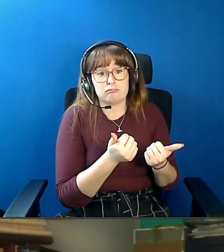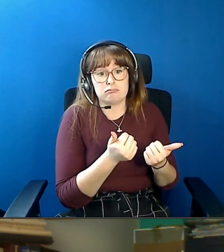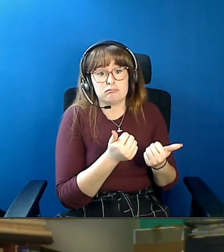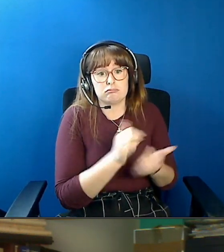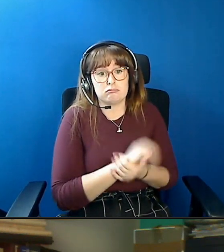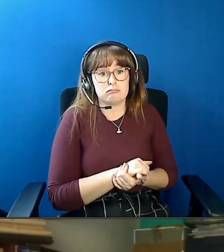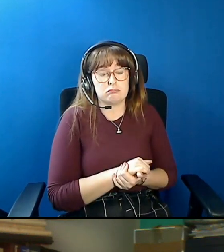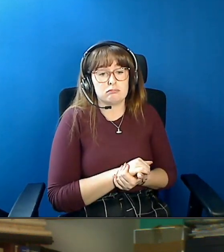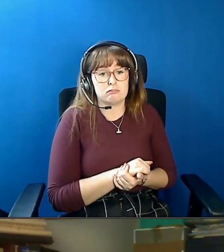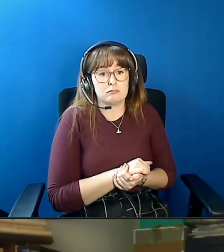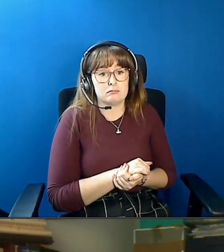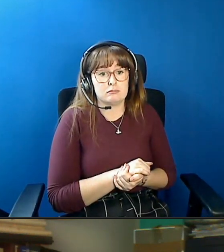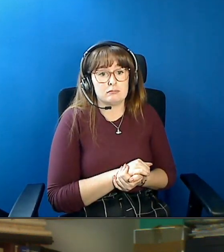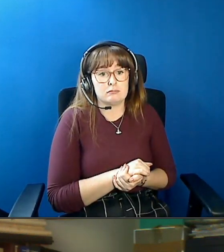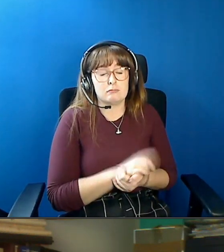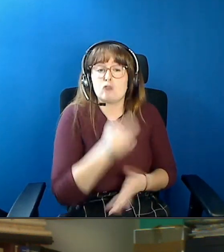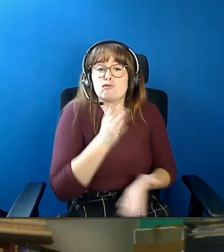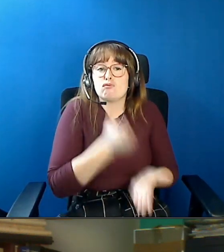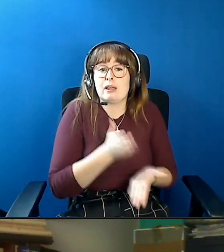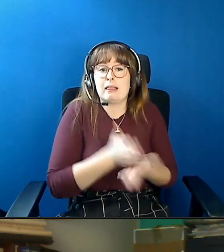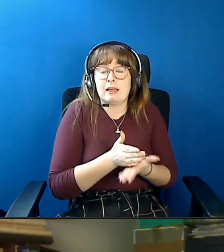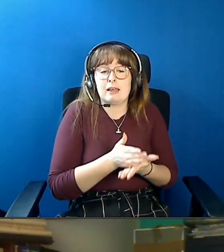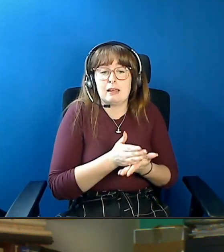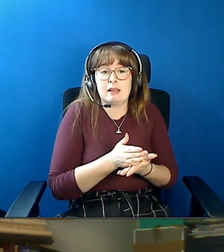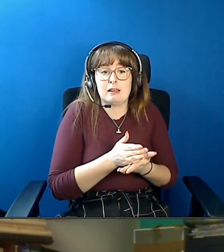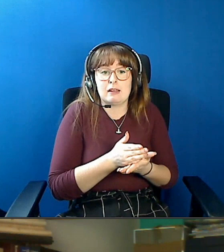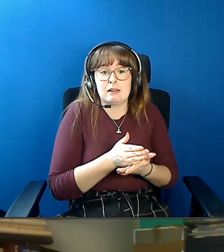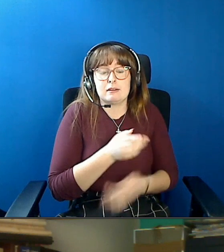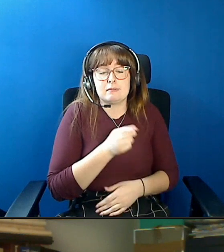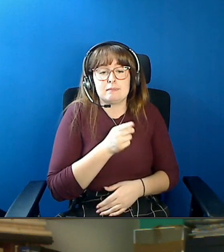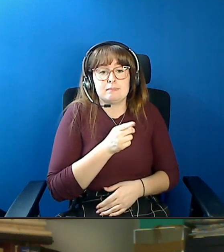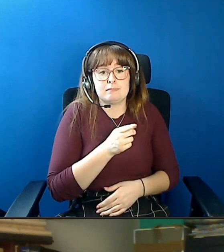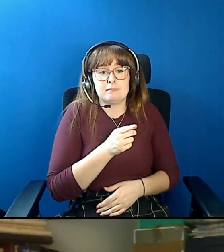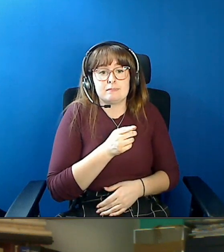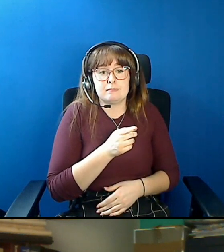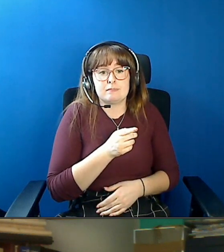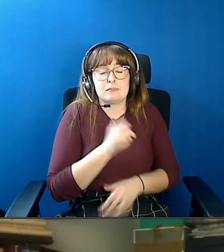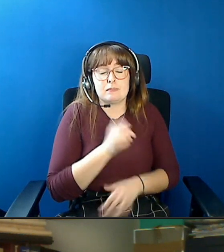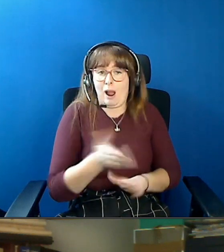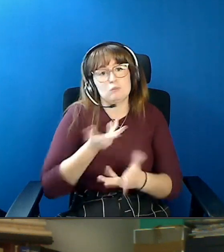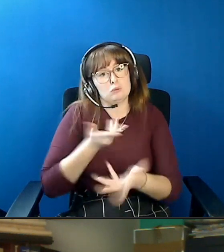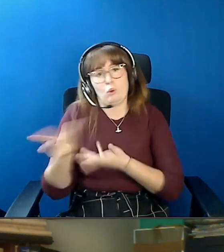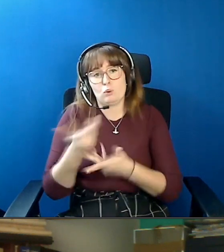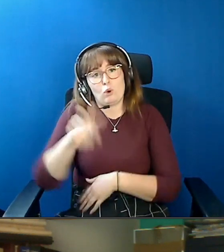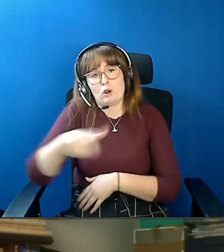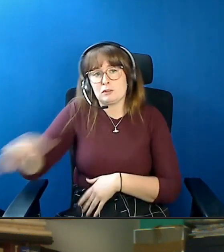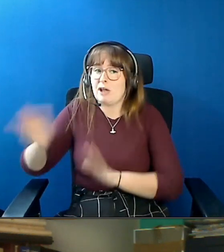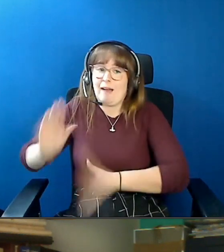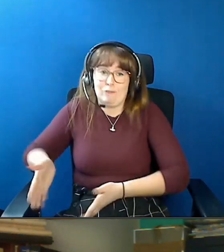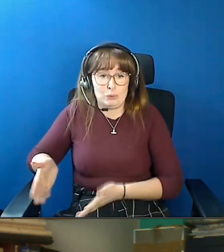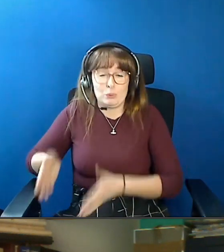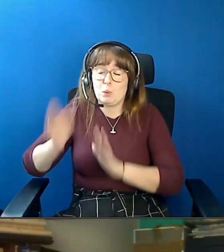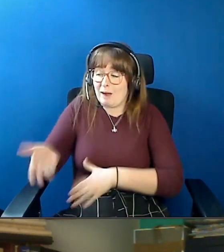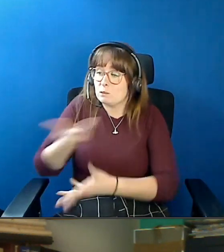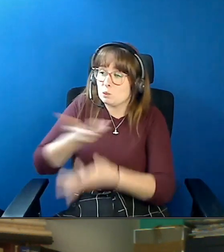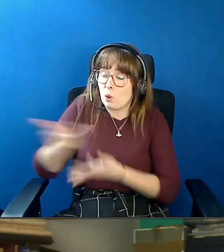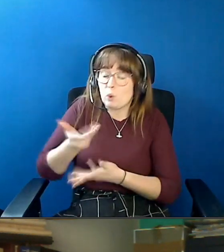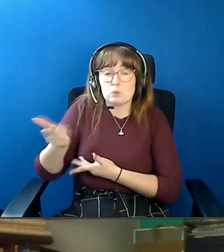but really it's a desktop exercise. But you've got to talk to customers. You've got to talk to residents in